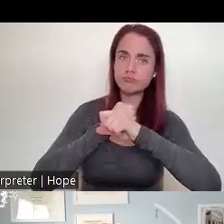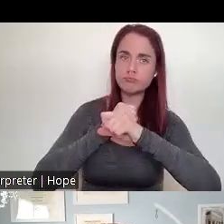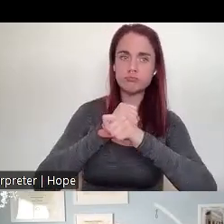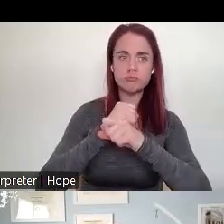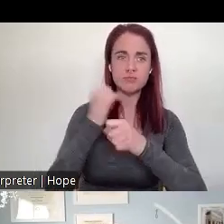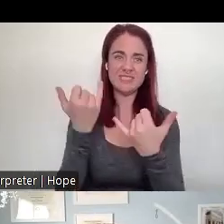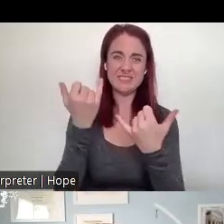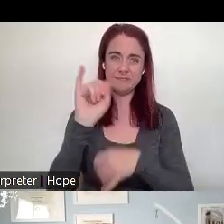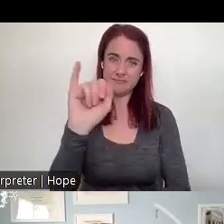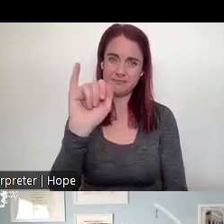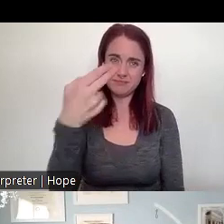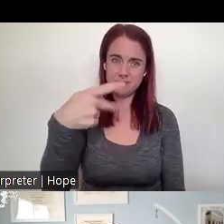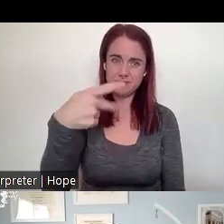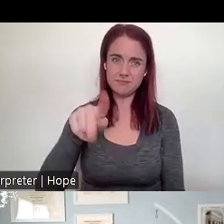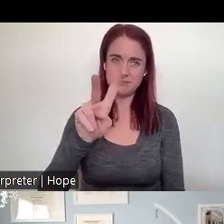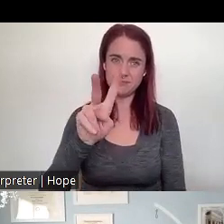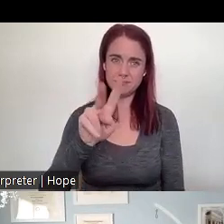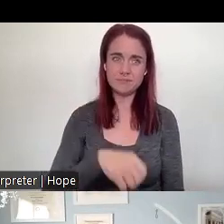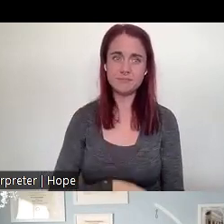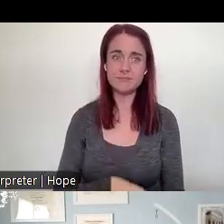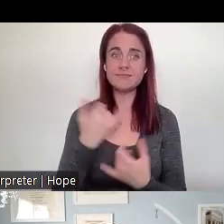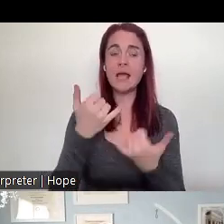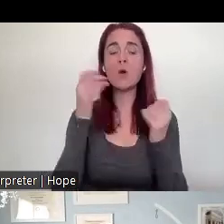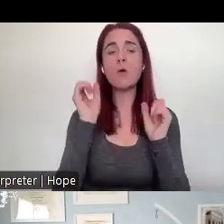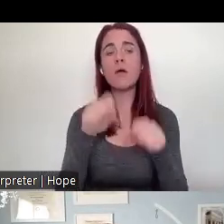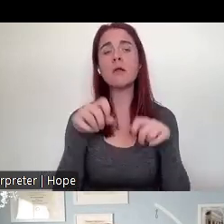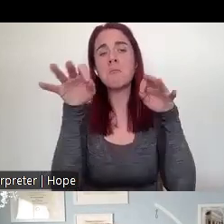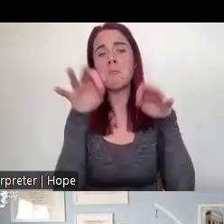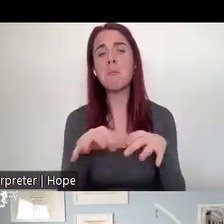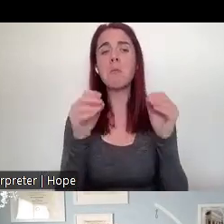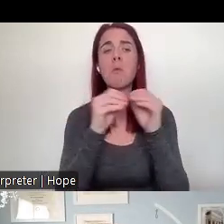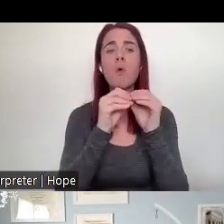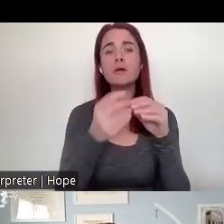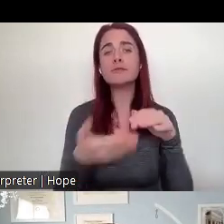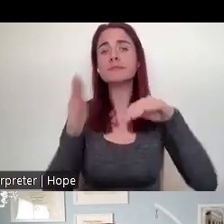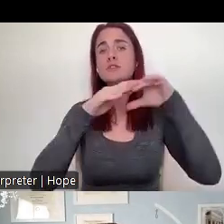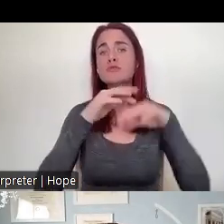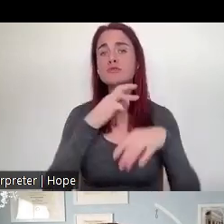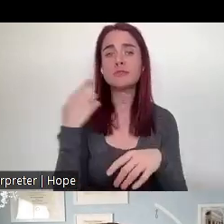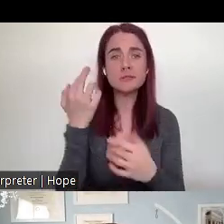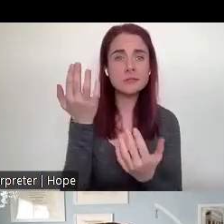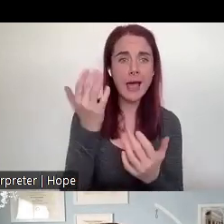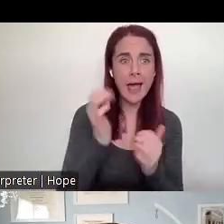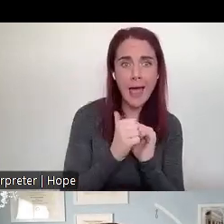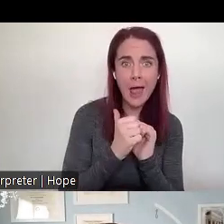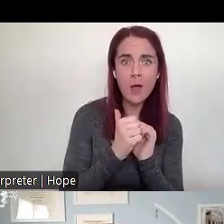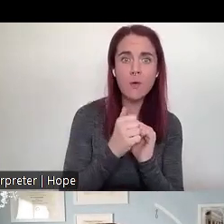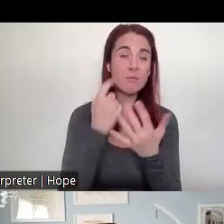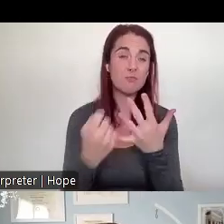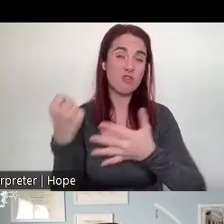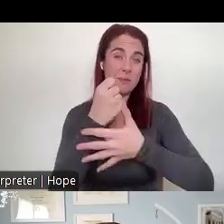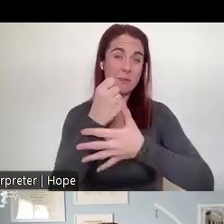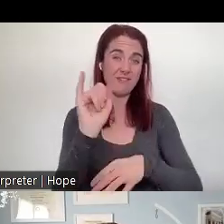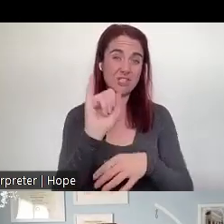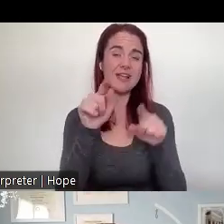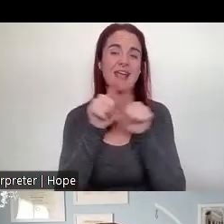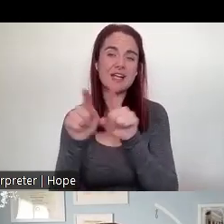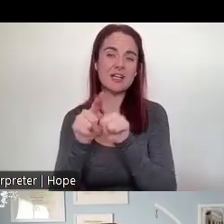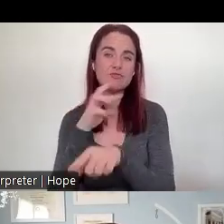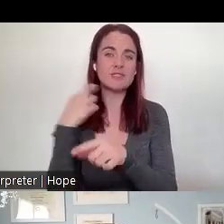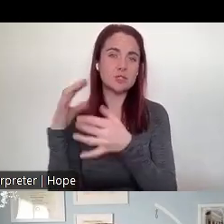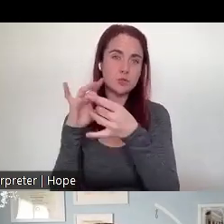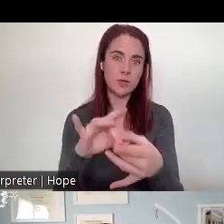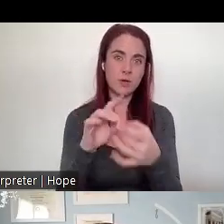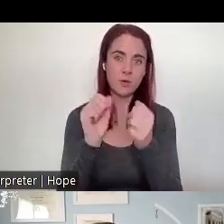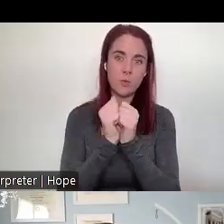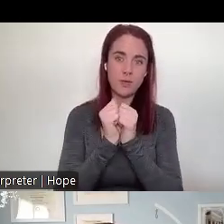But let's talk a little bit more about what increases a person's risk for both primary HPV infection and risk associated with